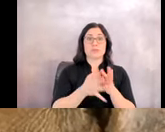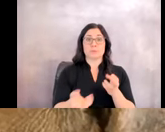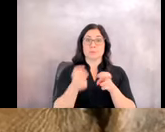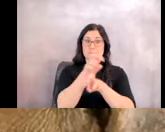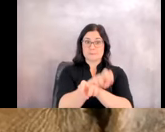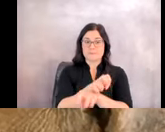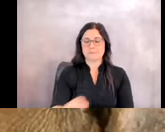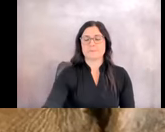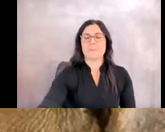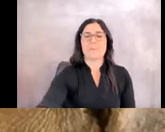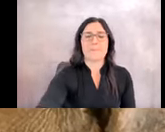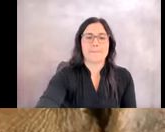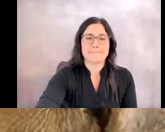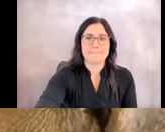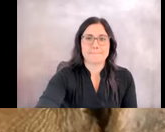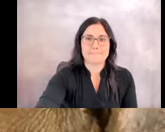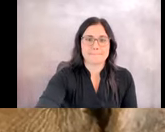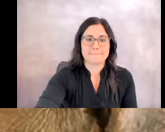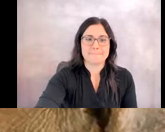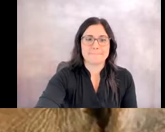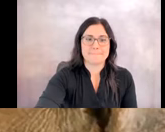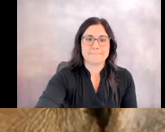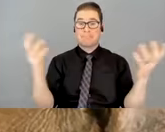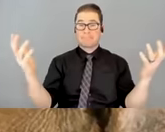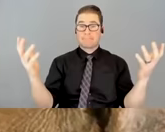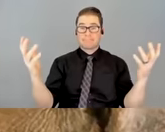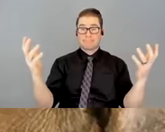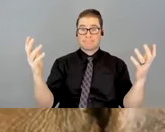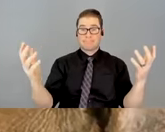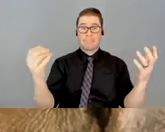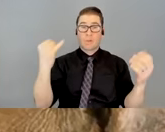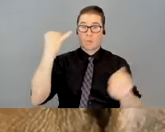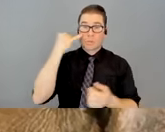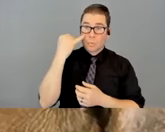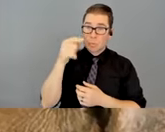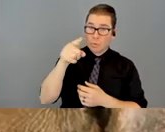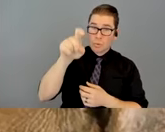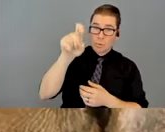help, ask. And help will be there and hopefully through the pathway.